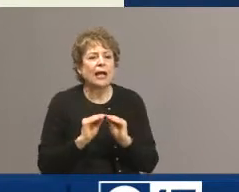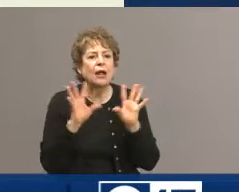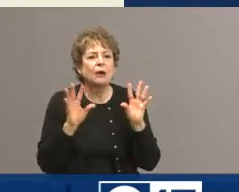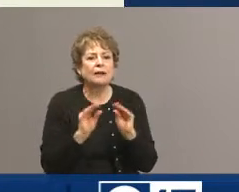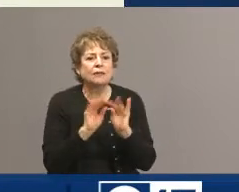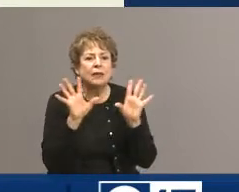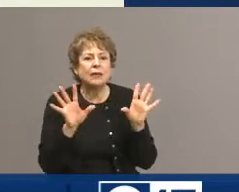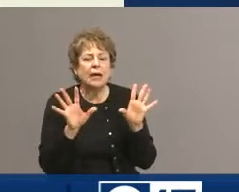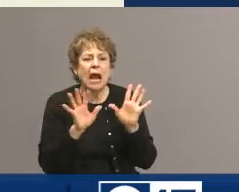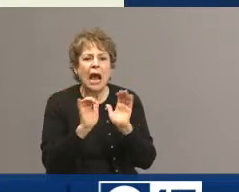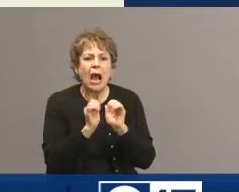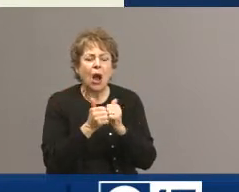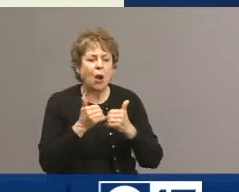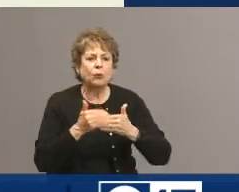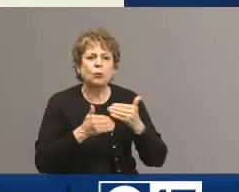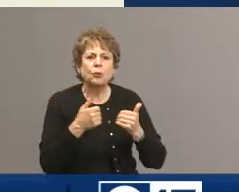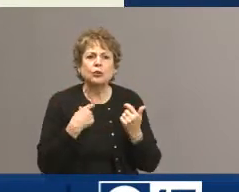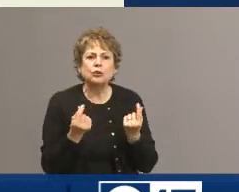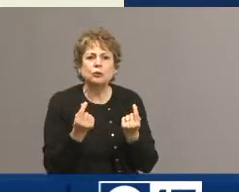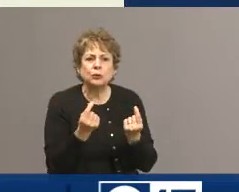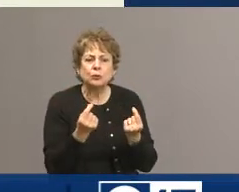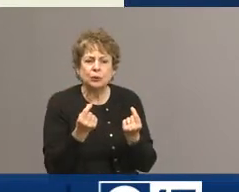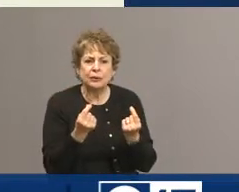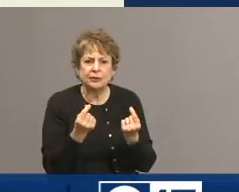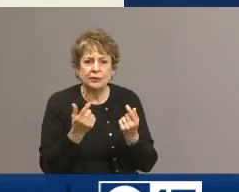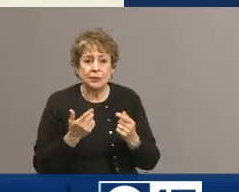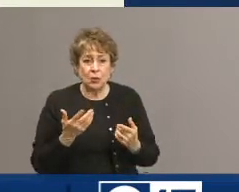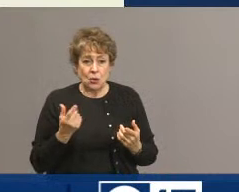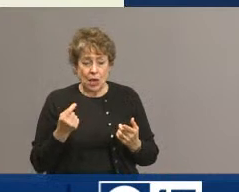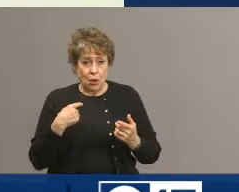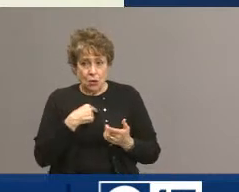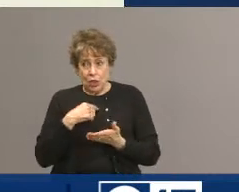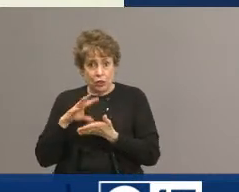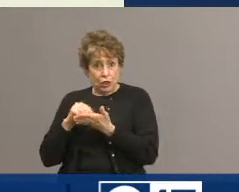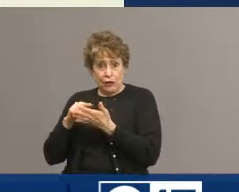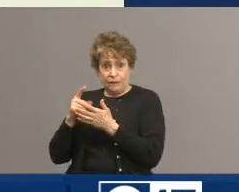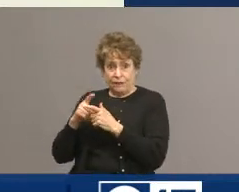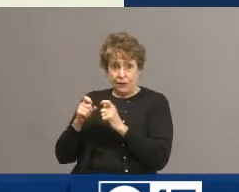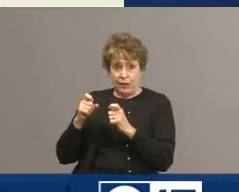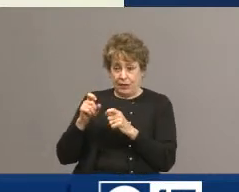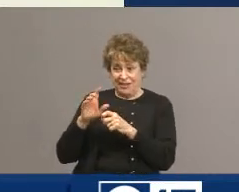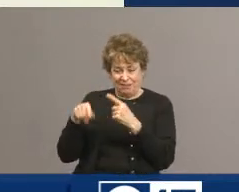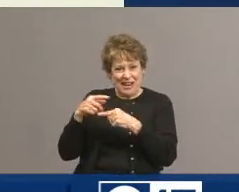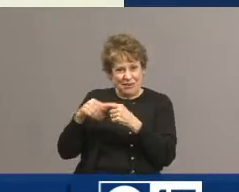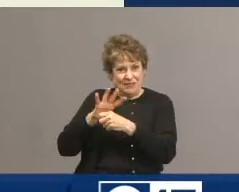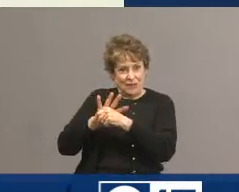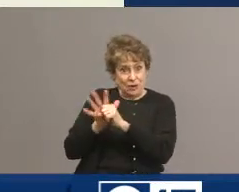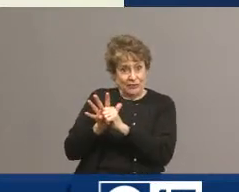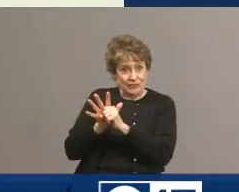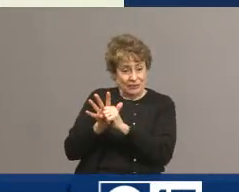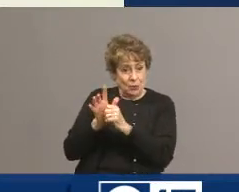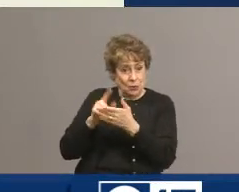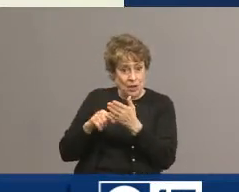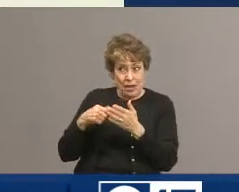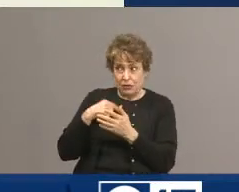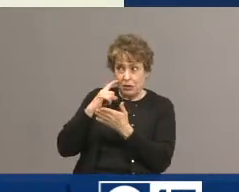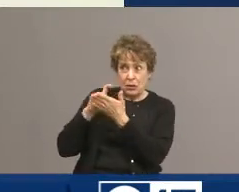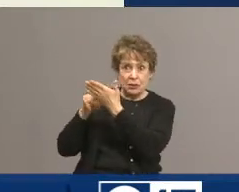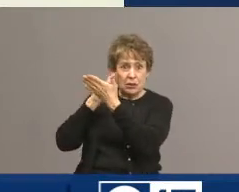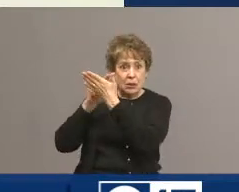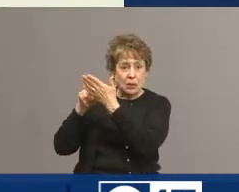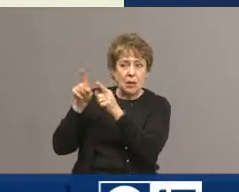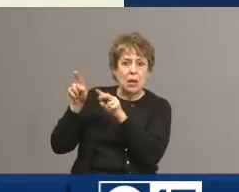what's necessary, and nothing could be more important than wearing a mask and physically